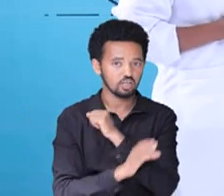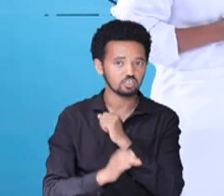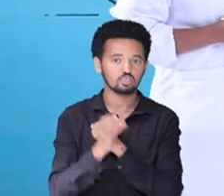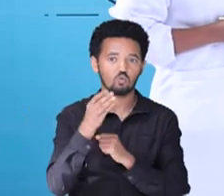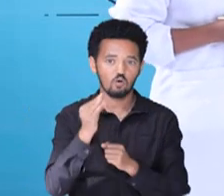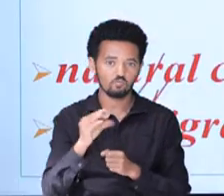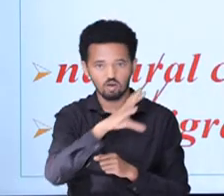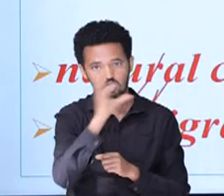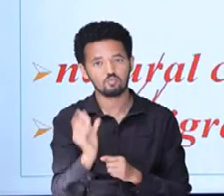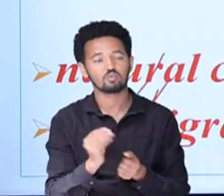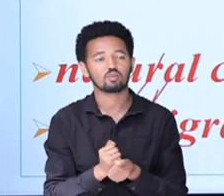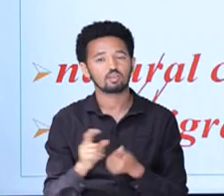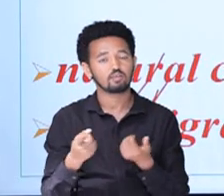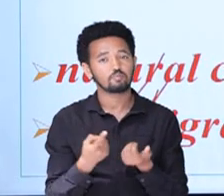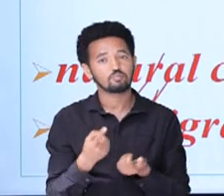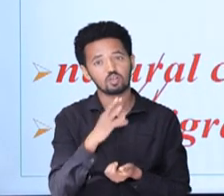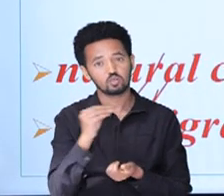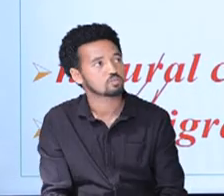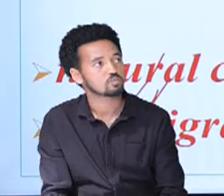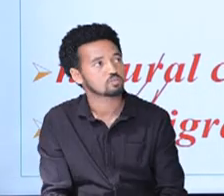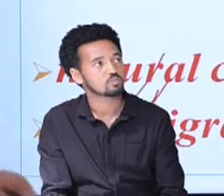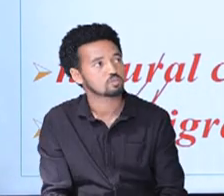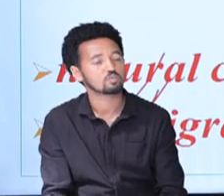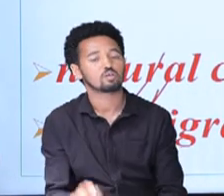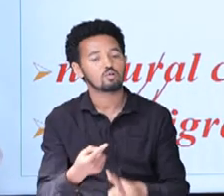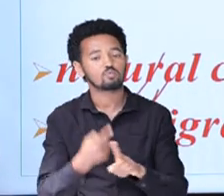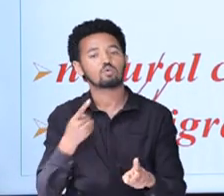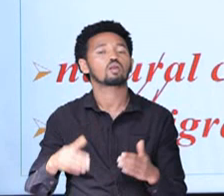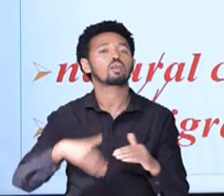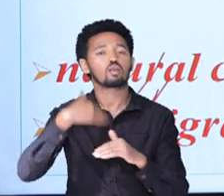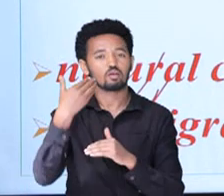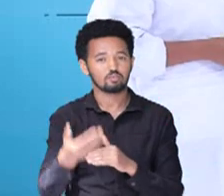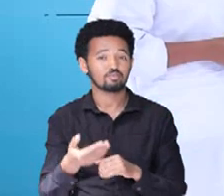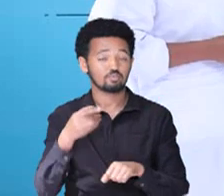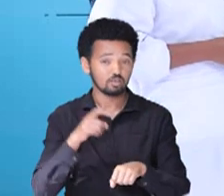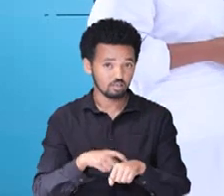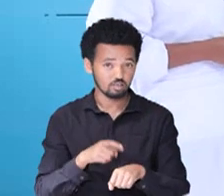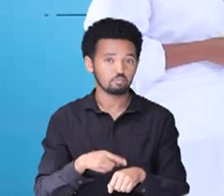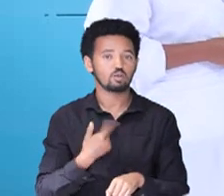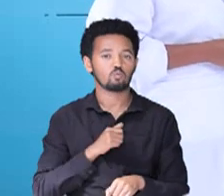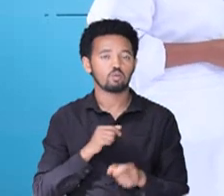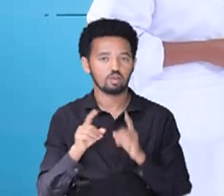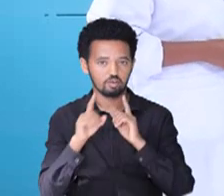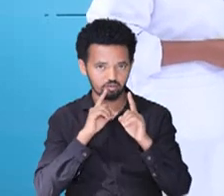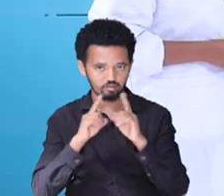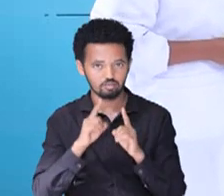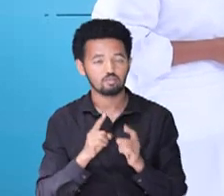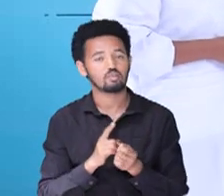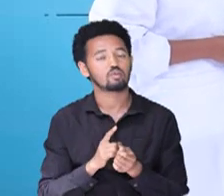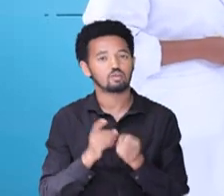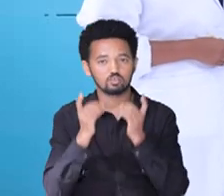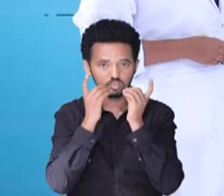of Africa. So, for next time, we will discuss about determinants